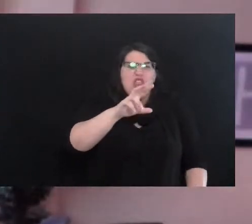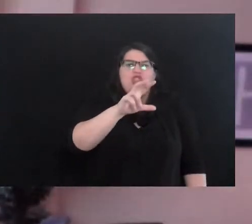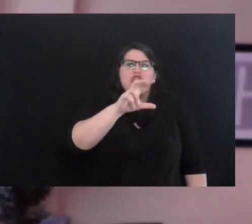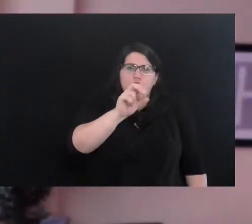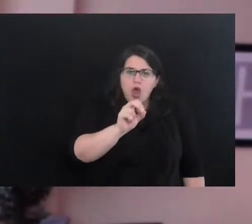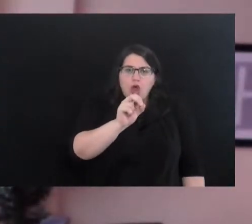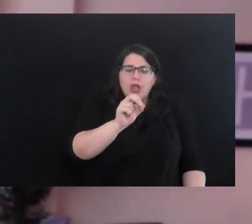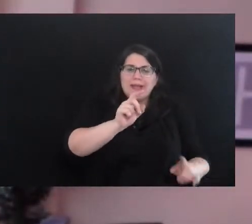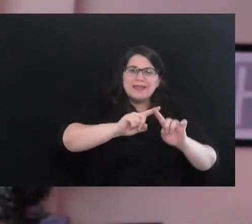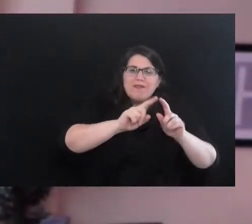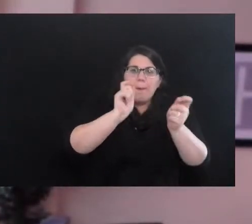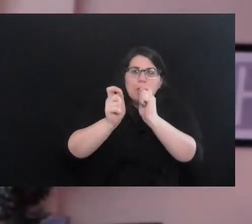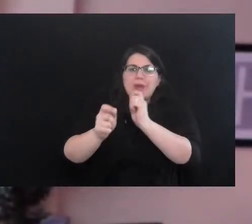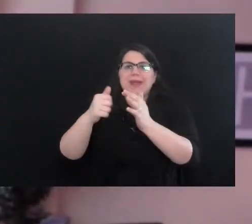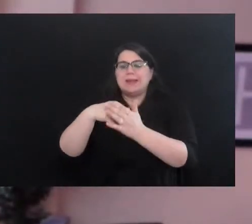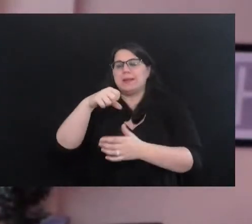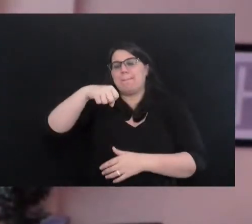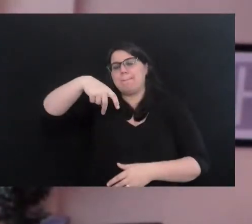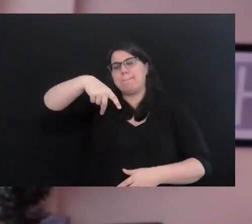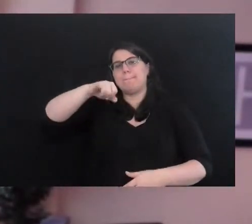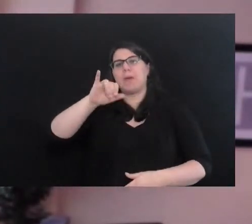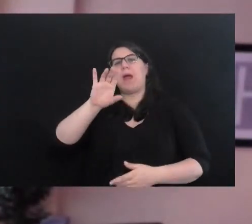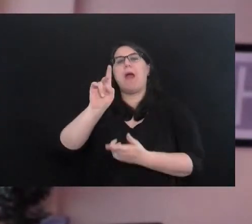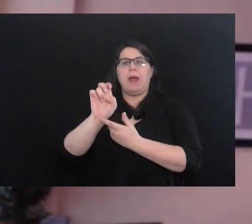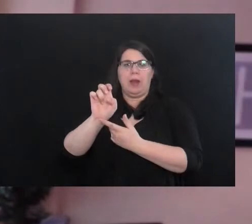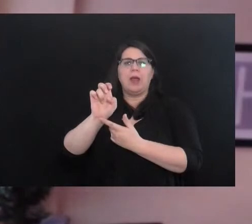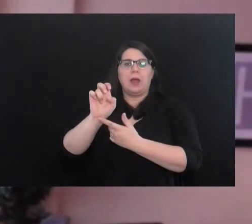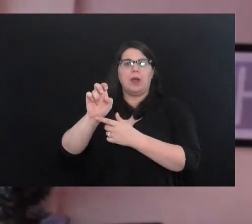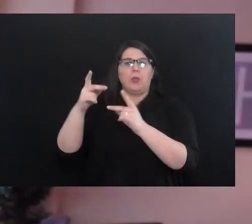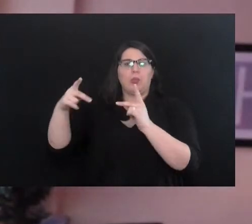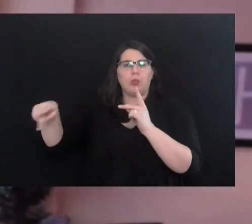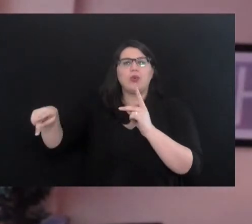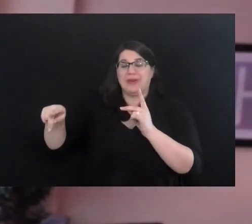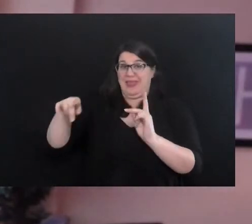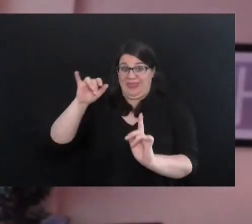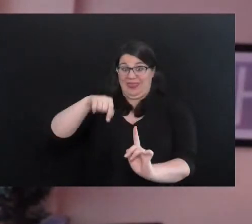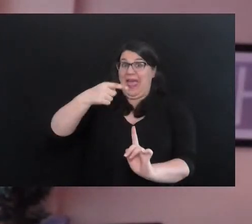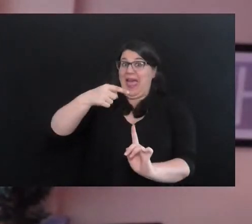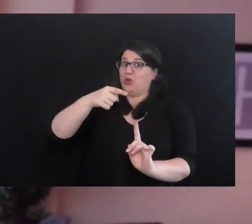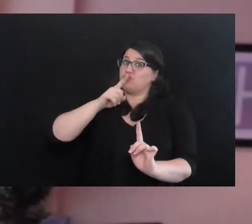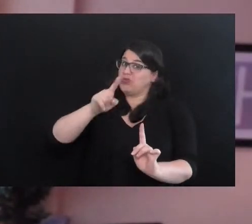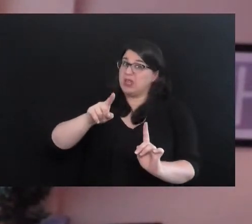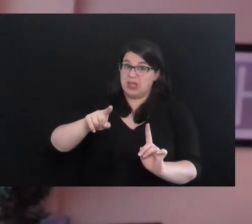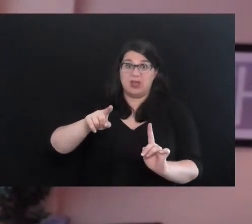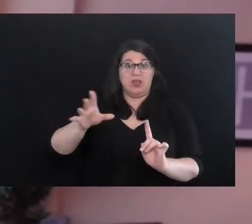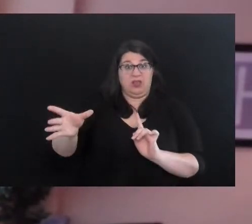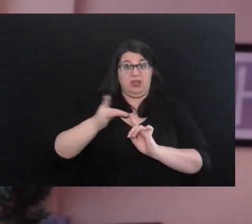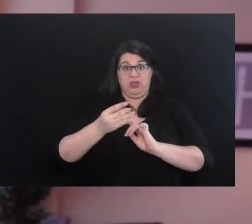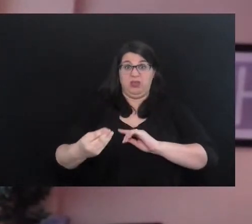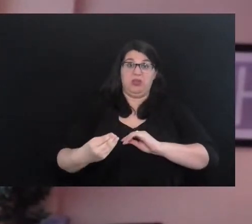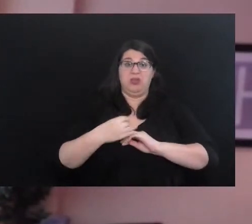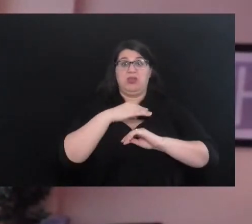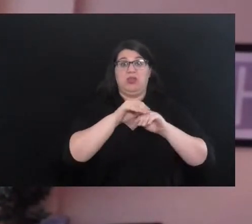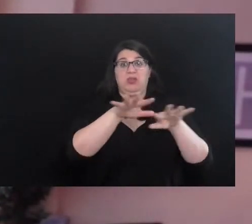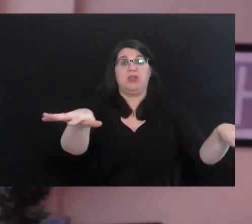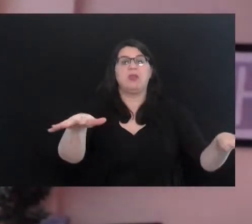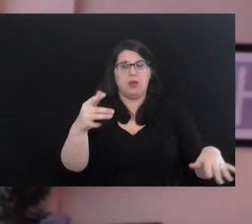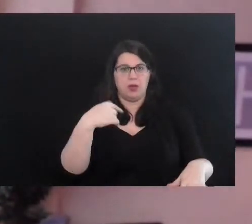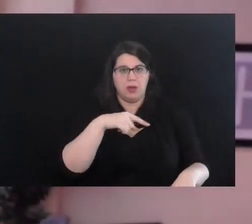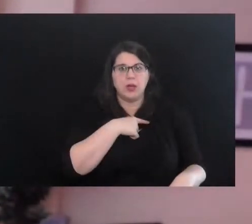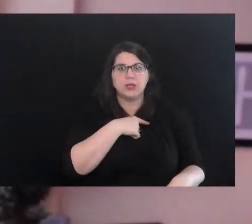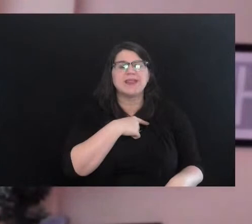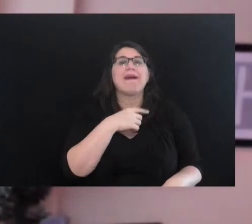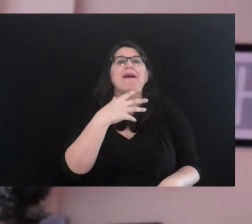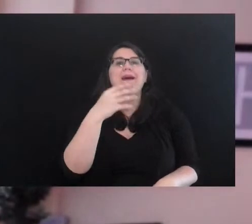spike proteins. And those are the parts of the virus that actually is really critical in infecting us, but also really